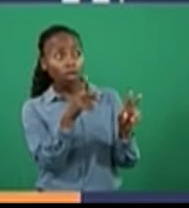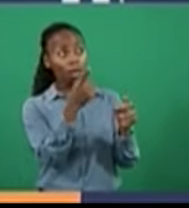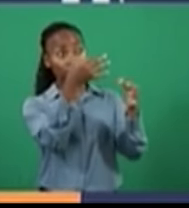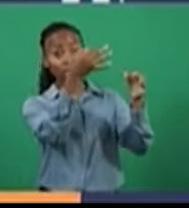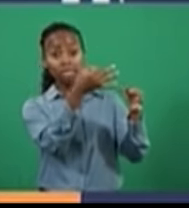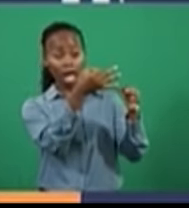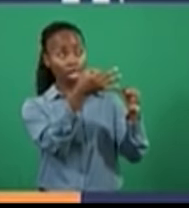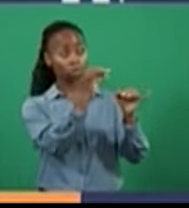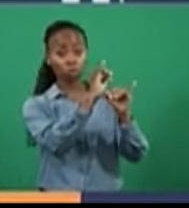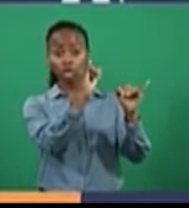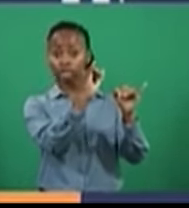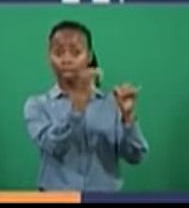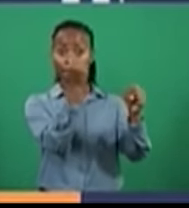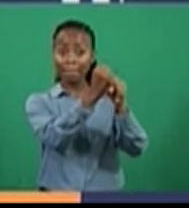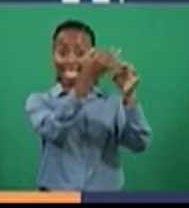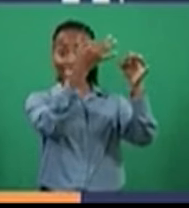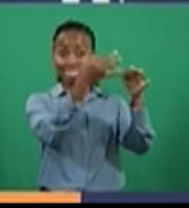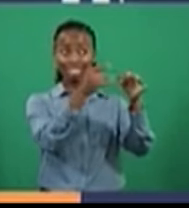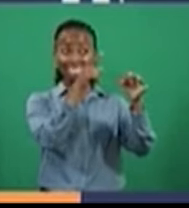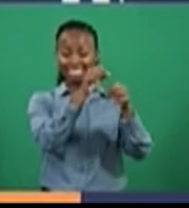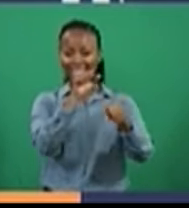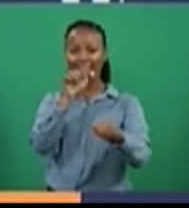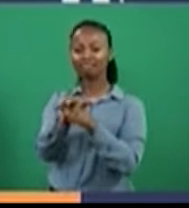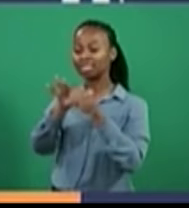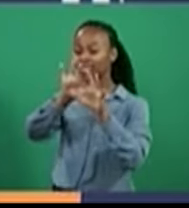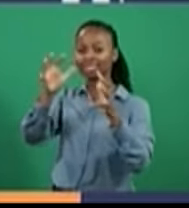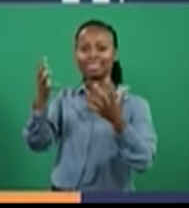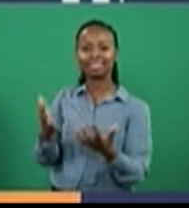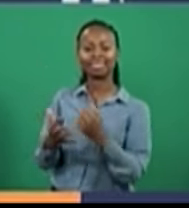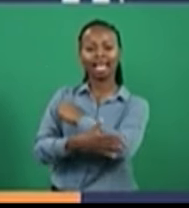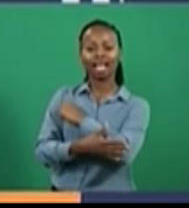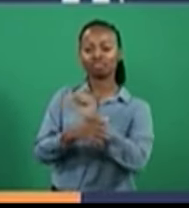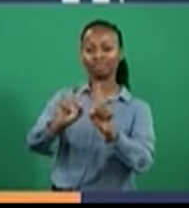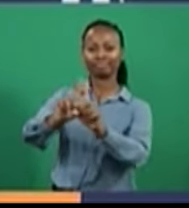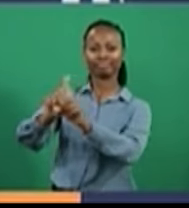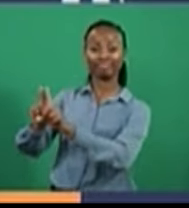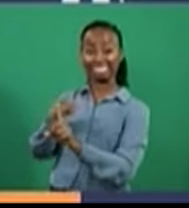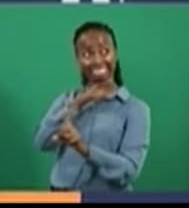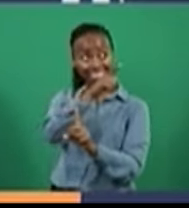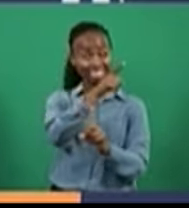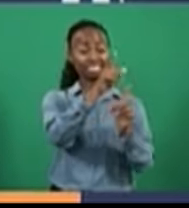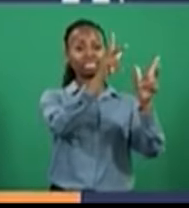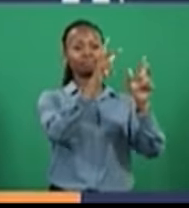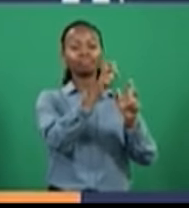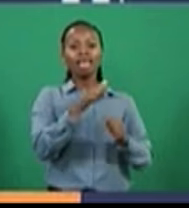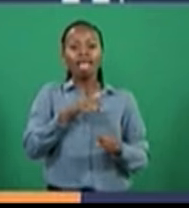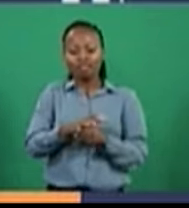for the global economy, and that has got consequences for the South African economy. And